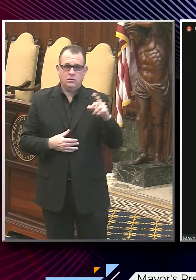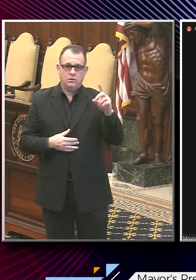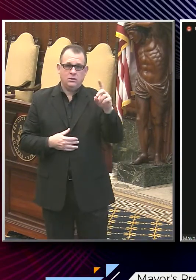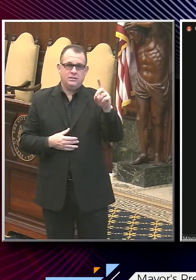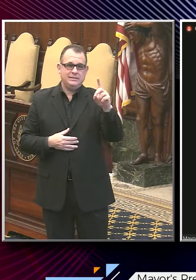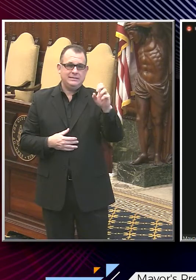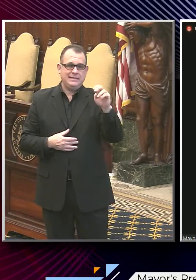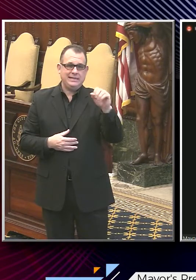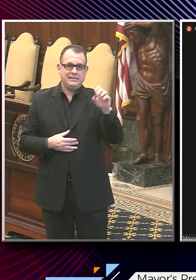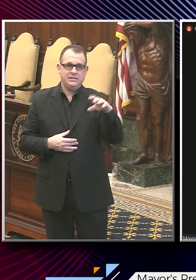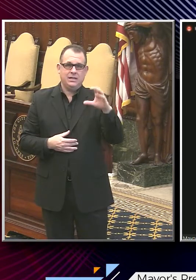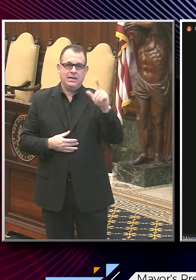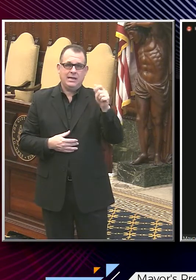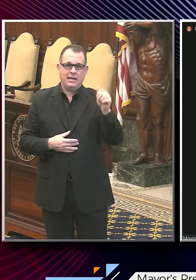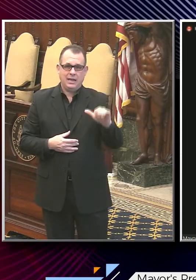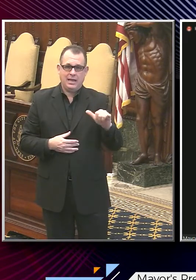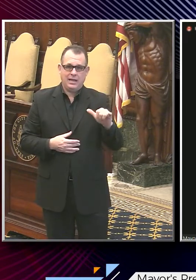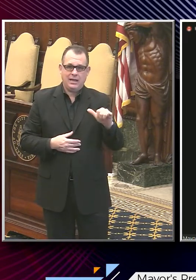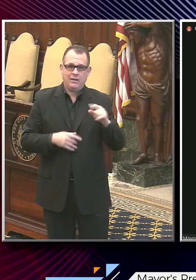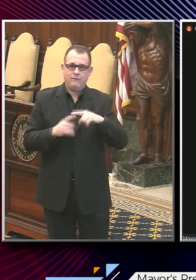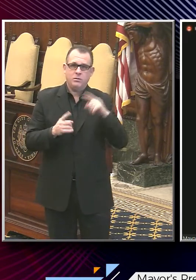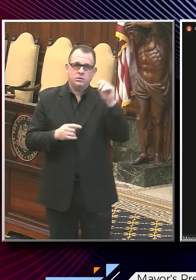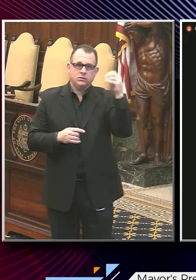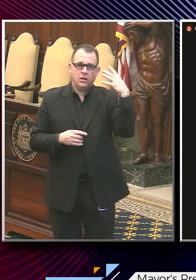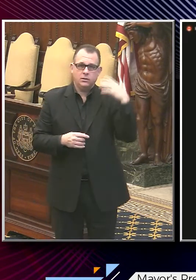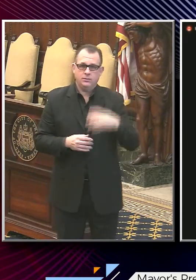Denise Clay Murray of The Sun.